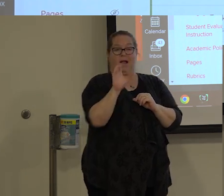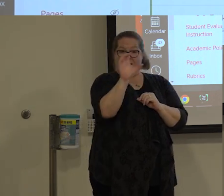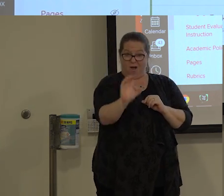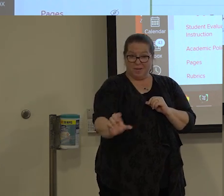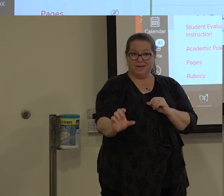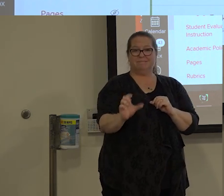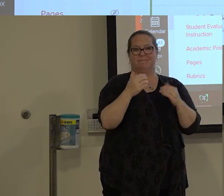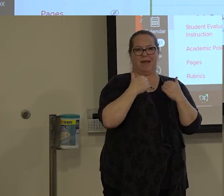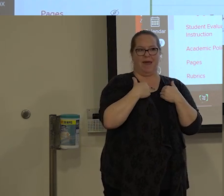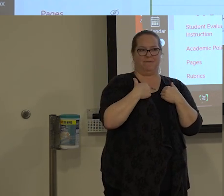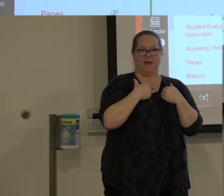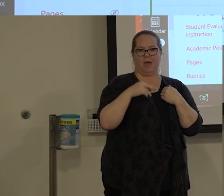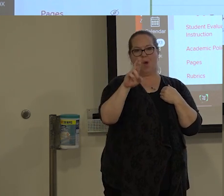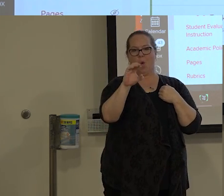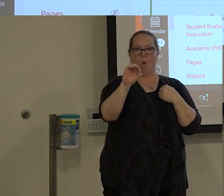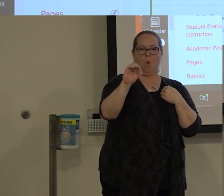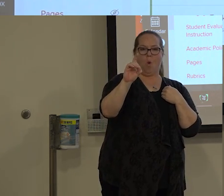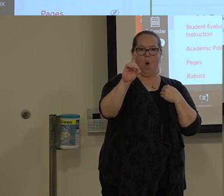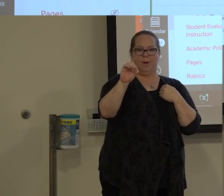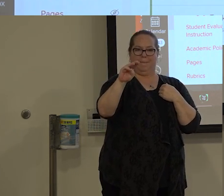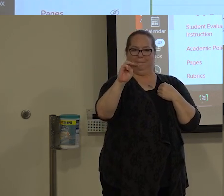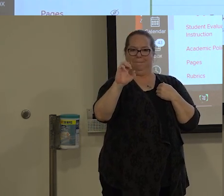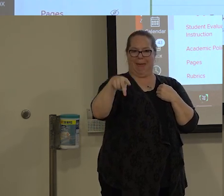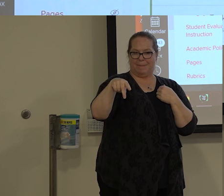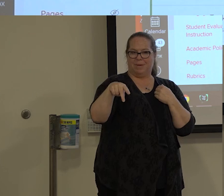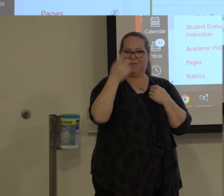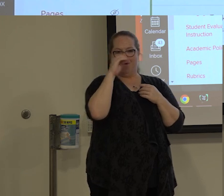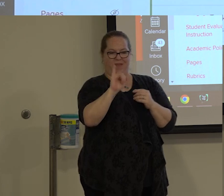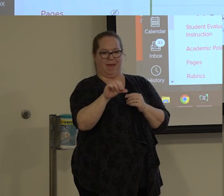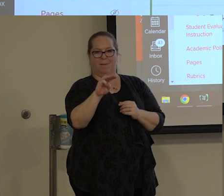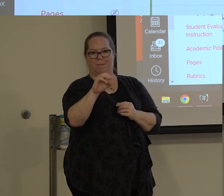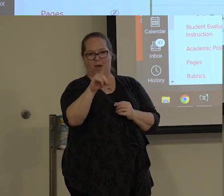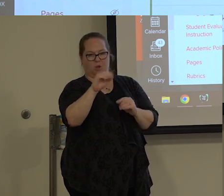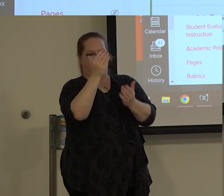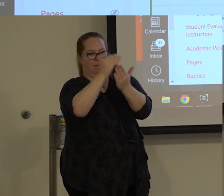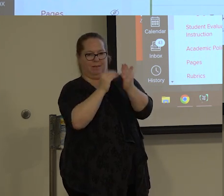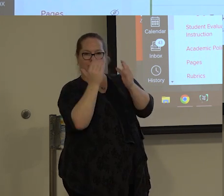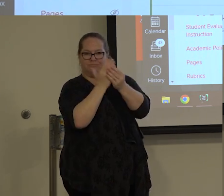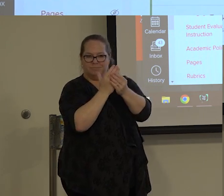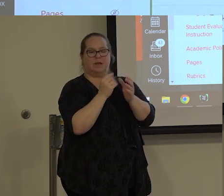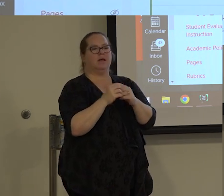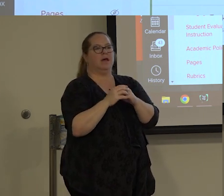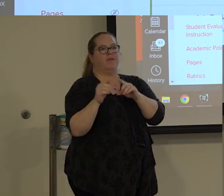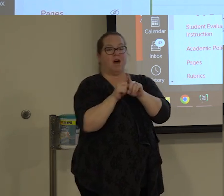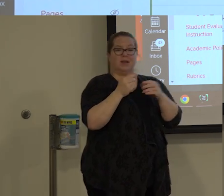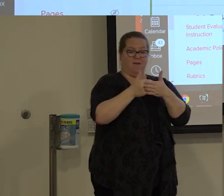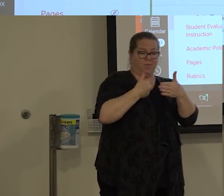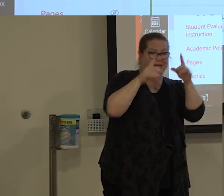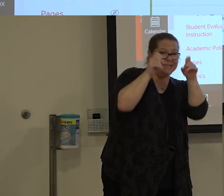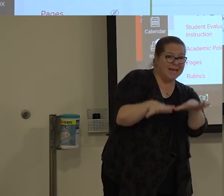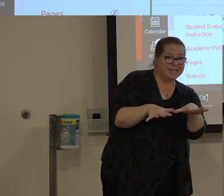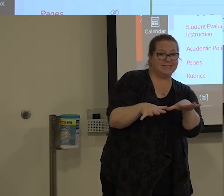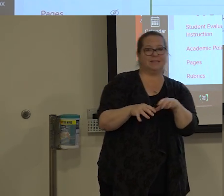a quote-unquote roadmap of sorts for the module. These modules also consist of pretest work